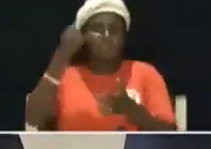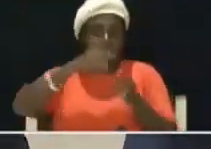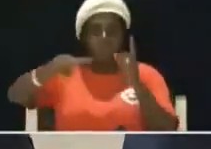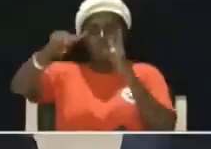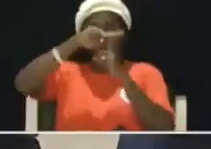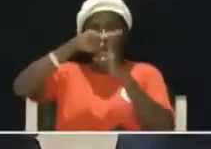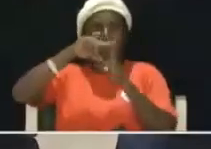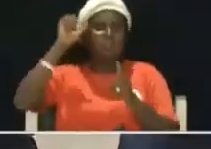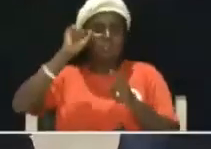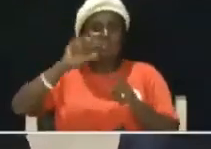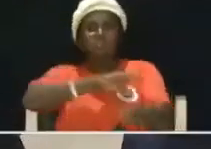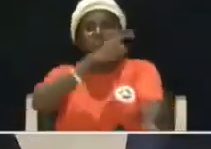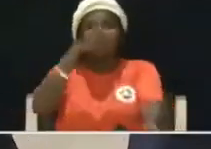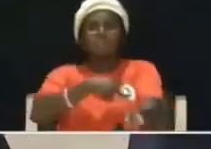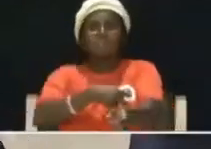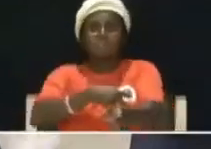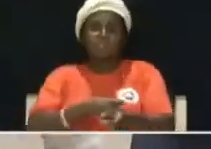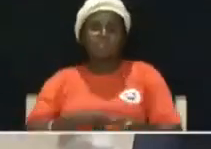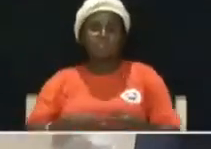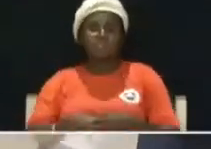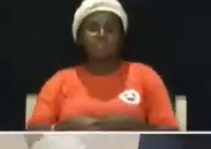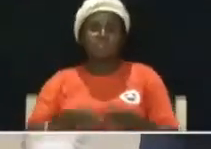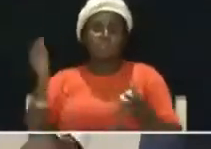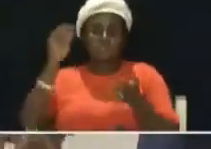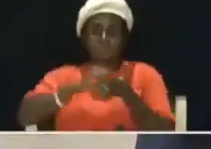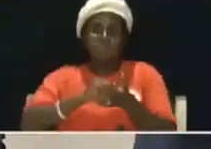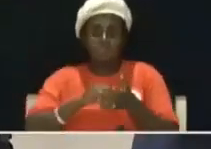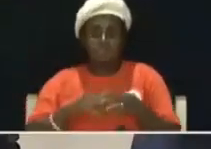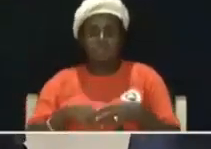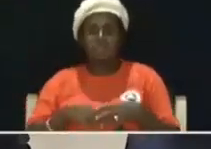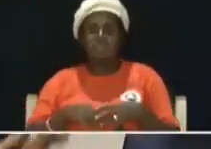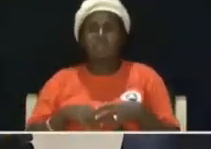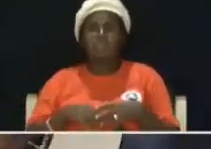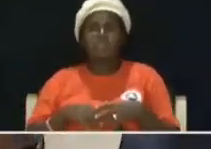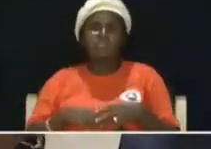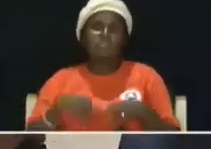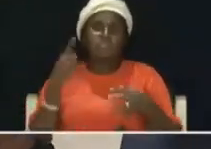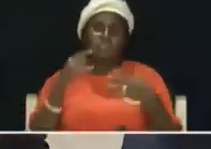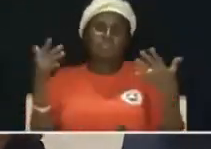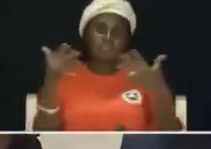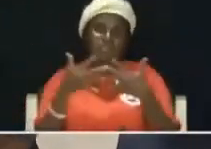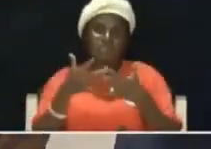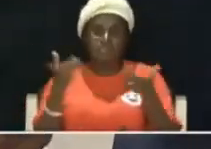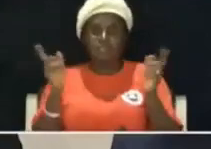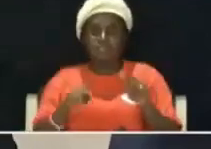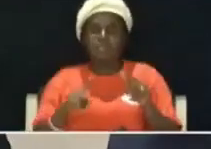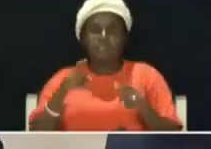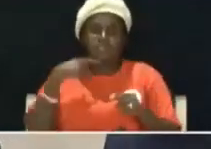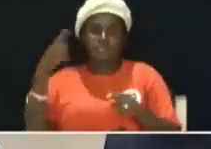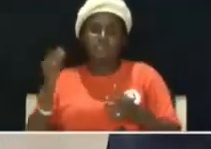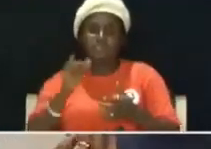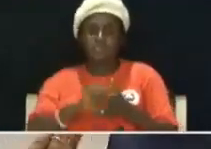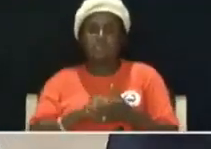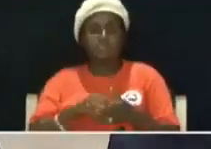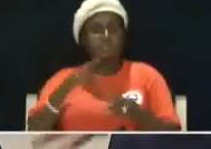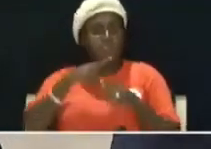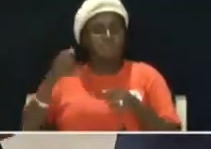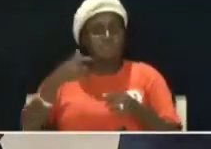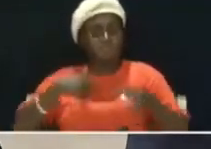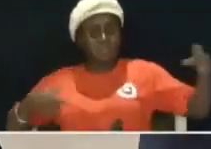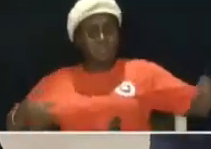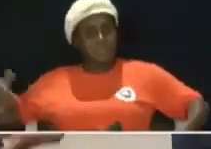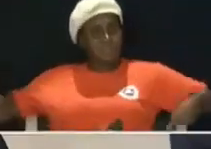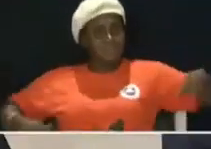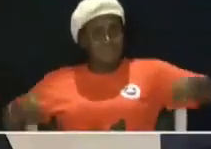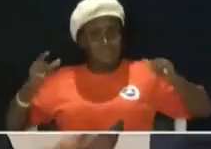positive. She was pregnant again. But the same fear came. She told me, but I've been taking injections for